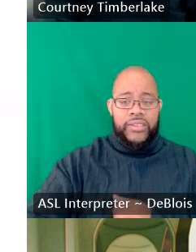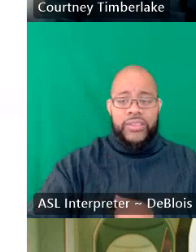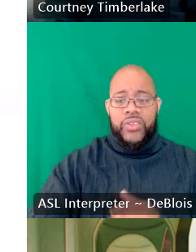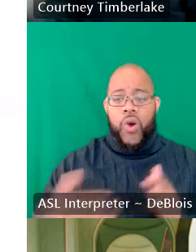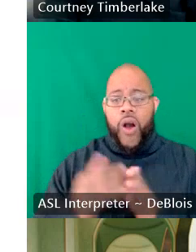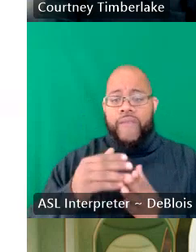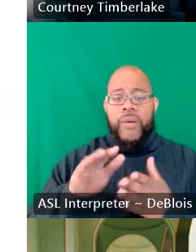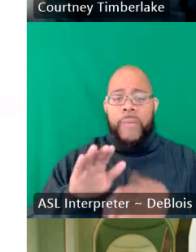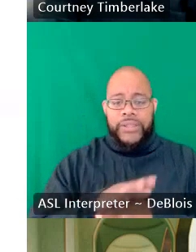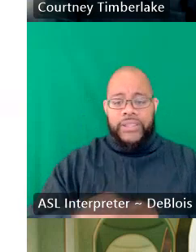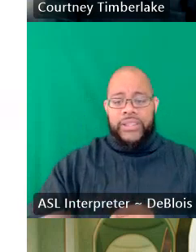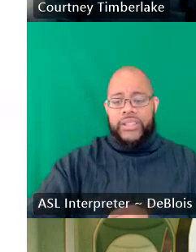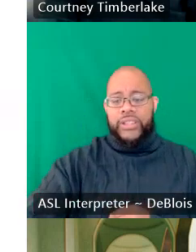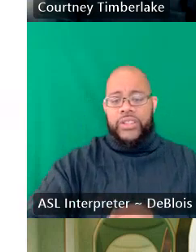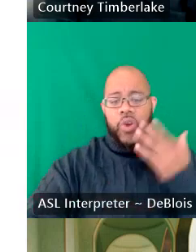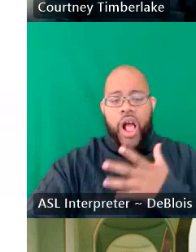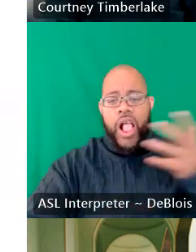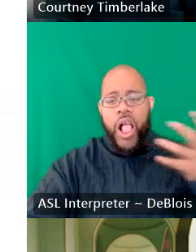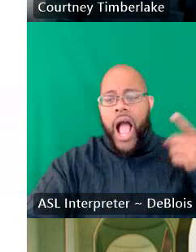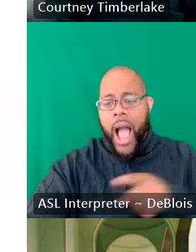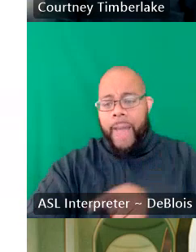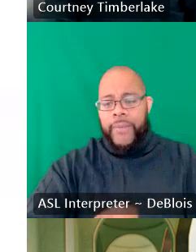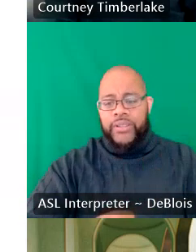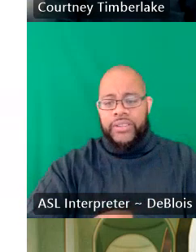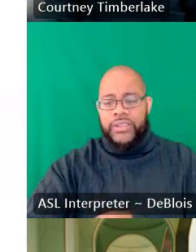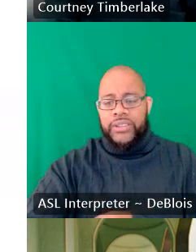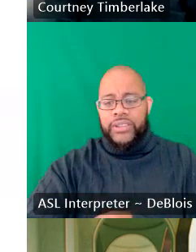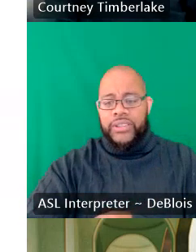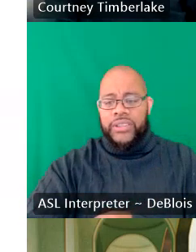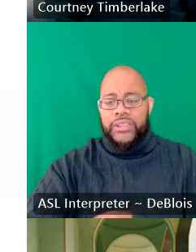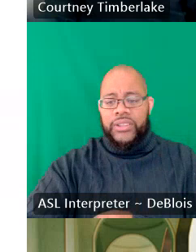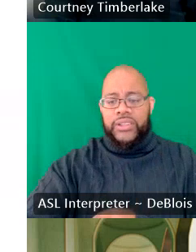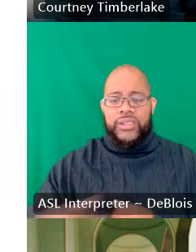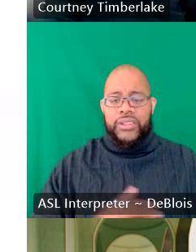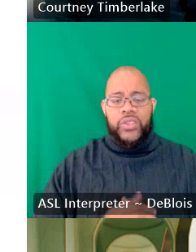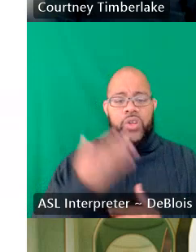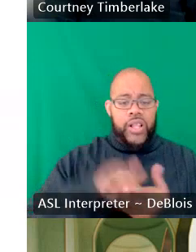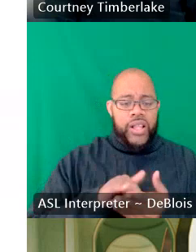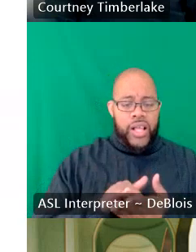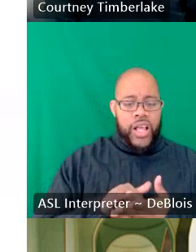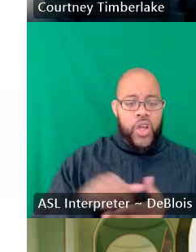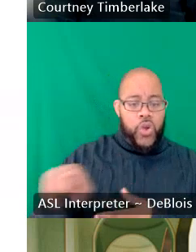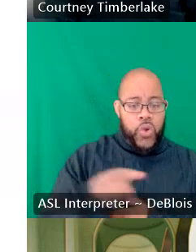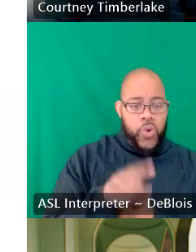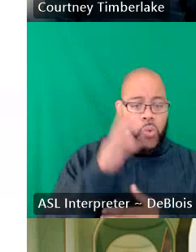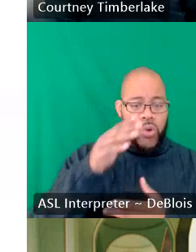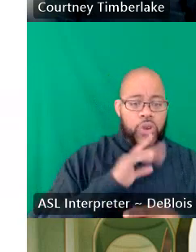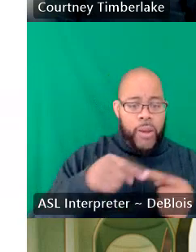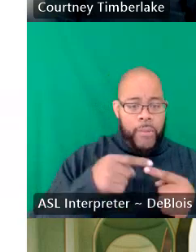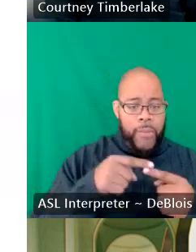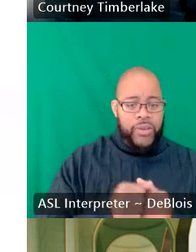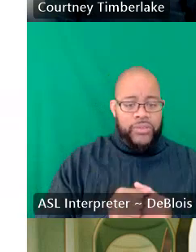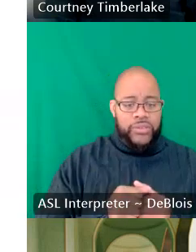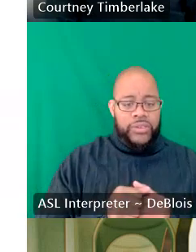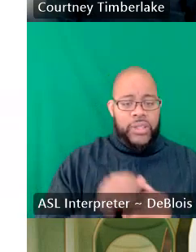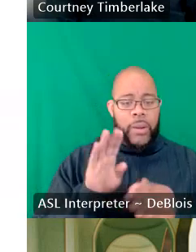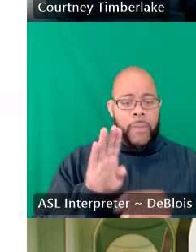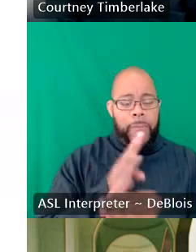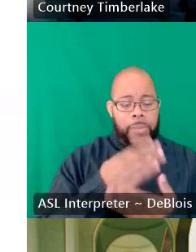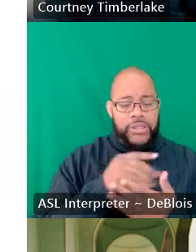busy. We know a lot happens. And we know that you all, we're going to talk about budget systems, we're going to talk about